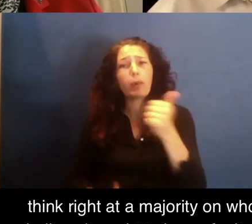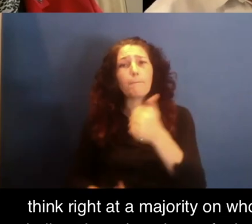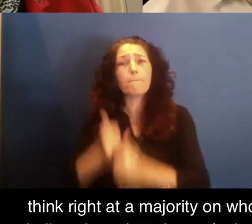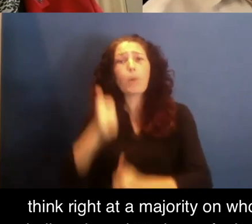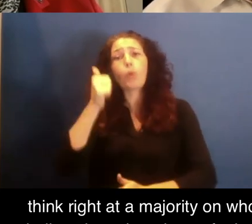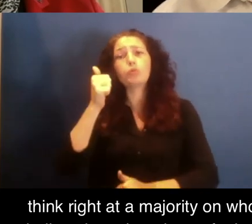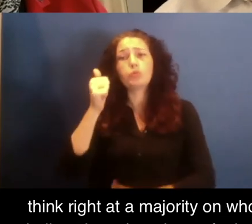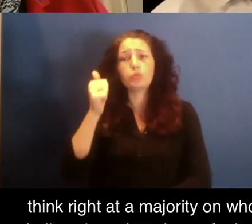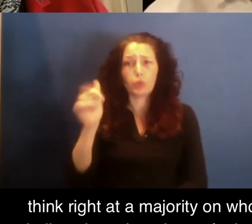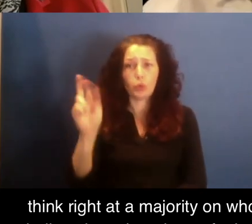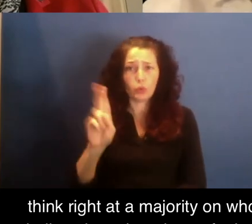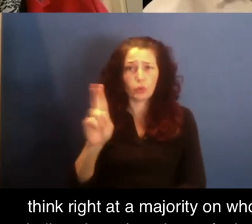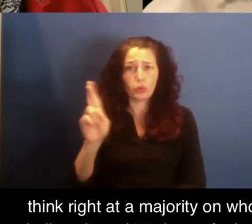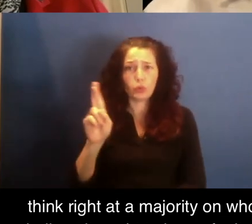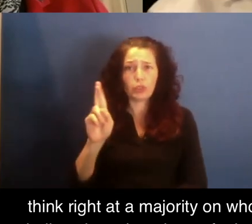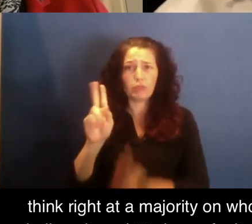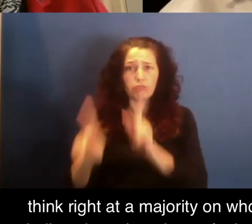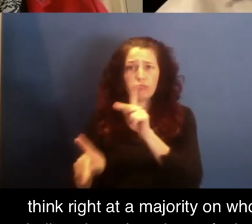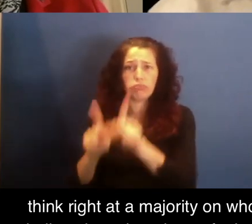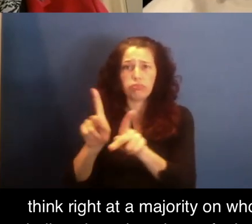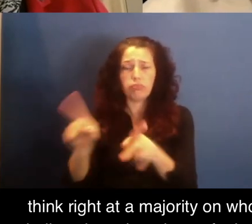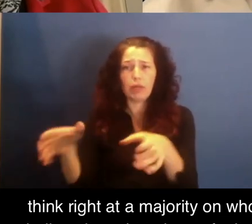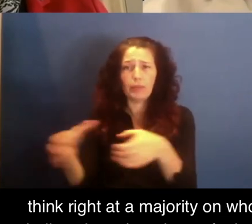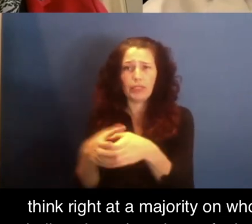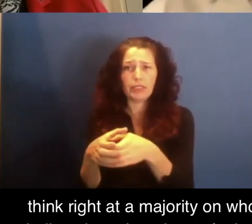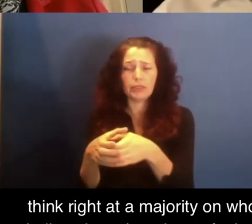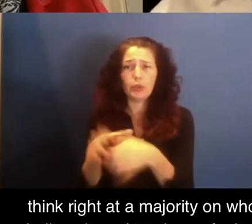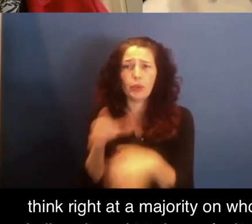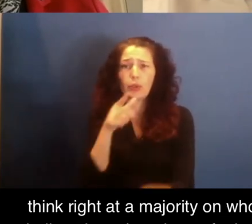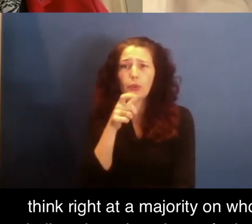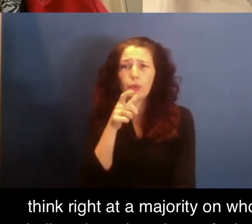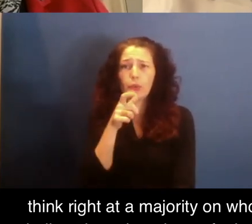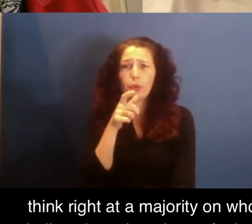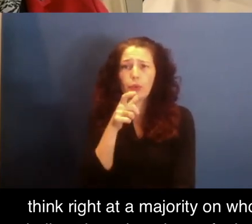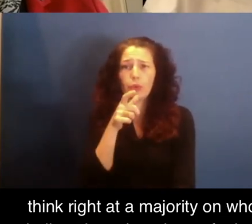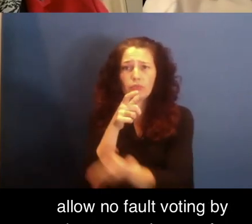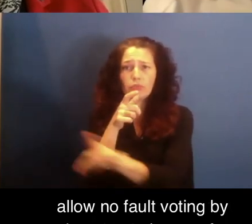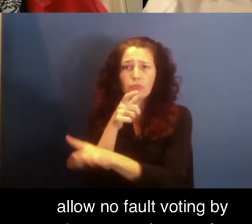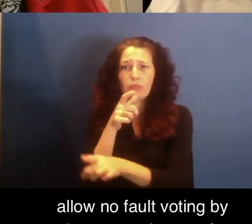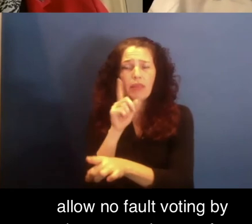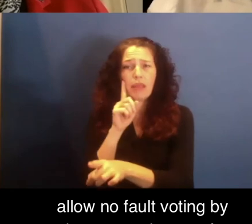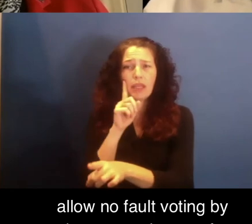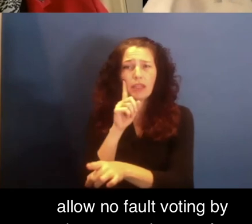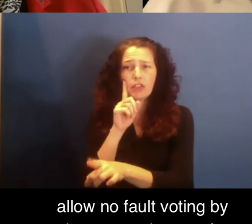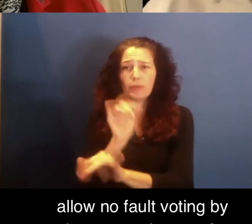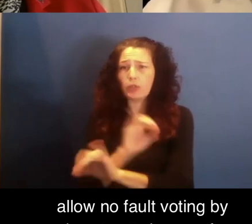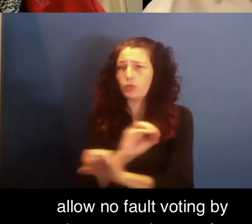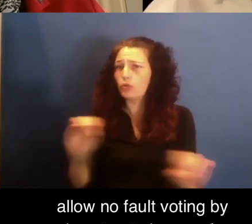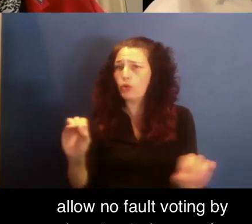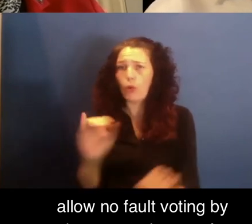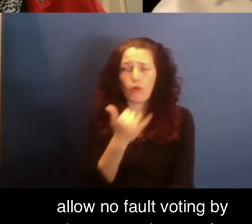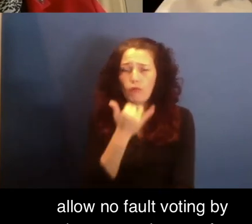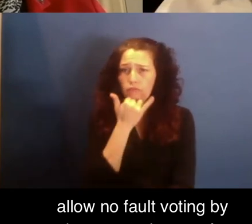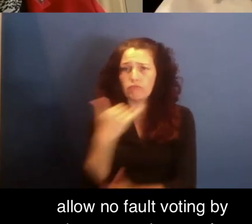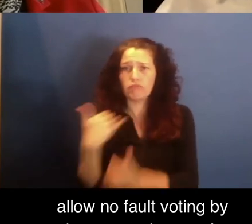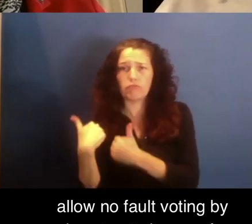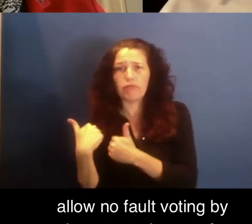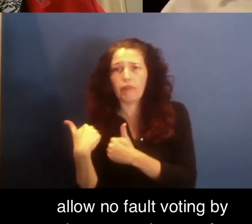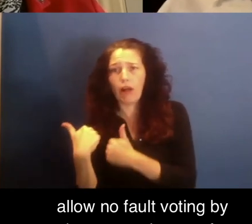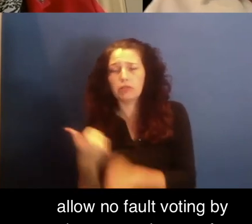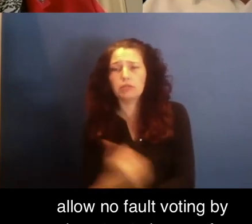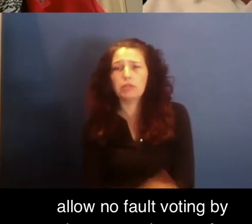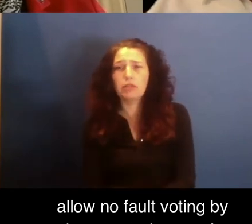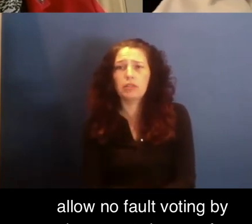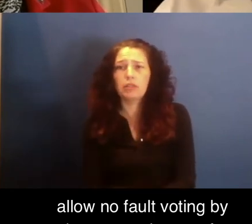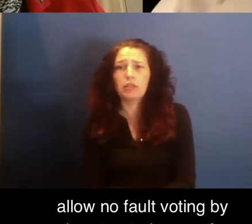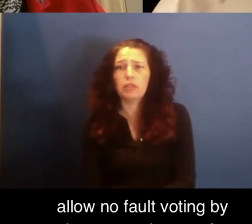right, I think right at a majority on, on, on who, um, who believe it ought to be no fault, allow no fault, you know, voting, uh, by